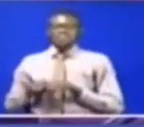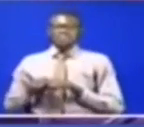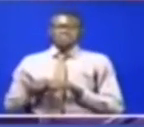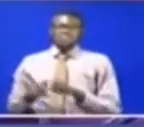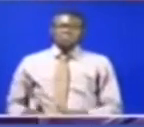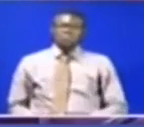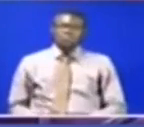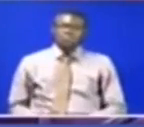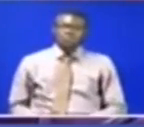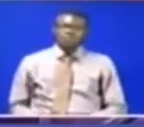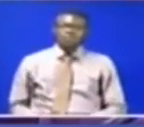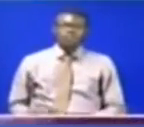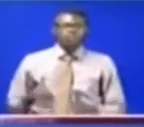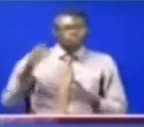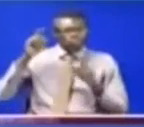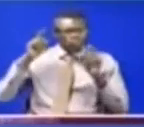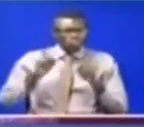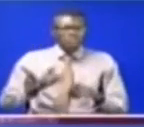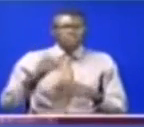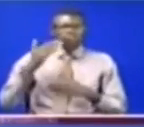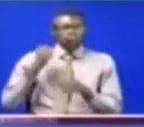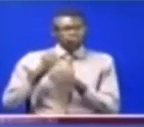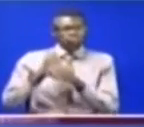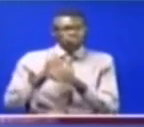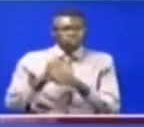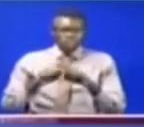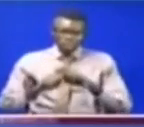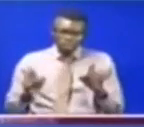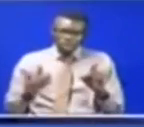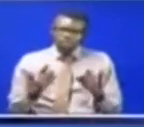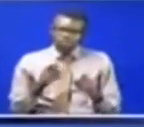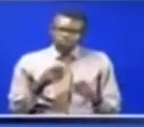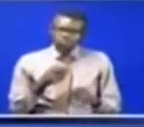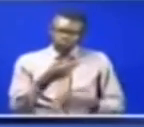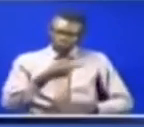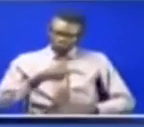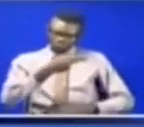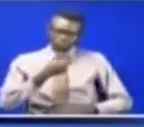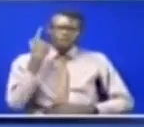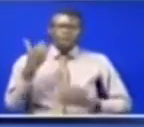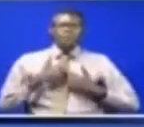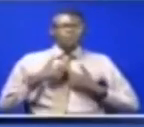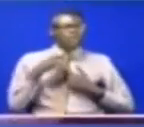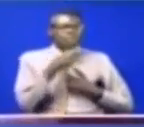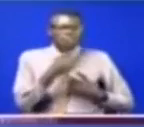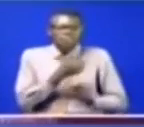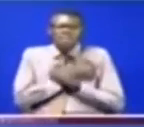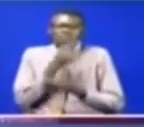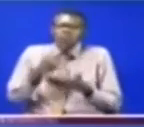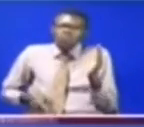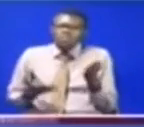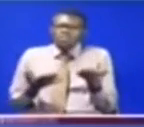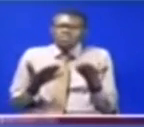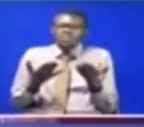Mm-hmm. And not that we had to do it, but that is, we had that kind of understanding. Okay. What did he love most